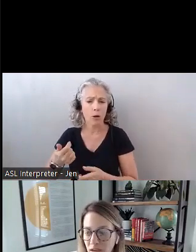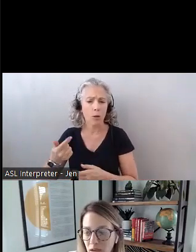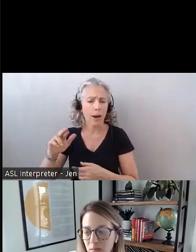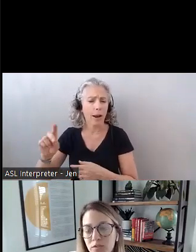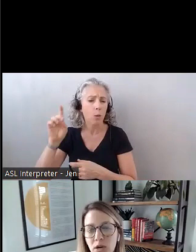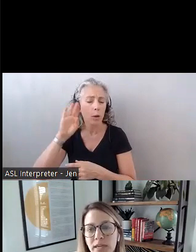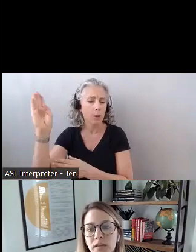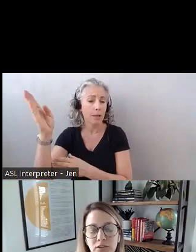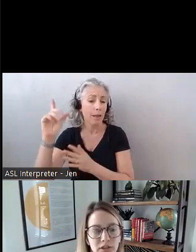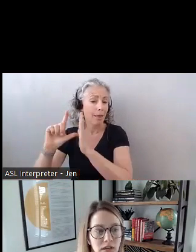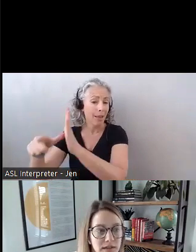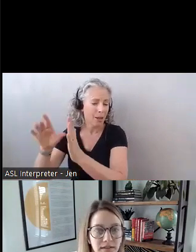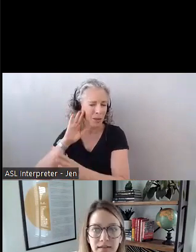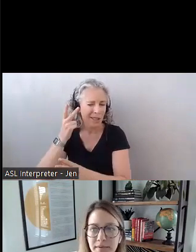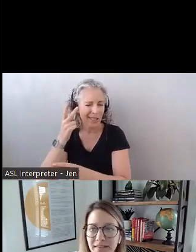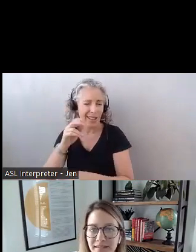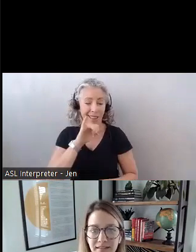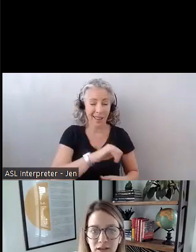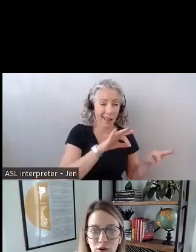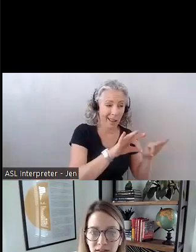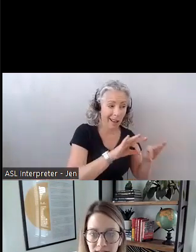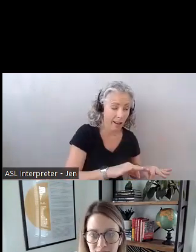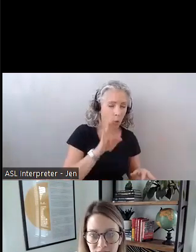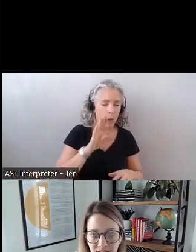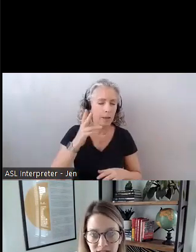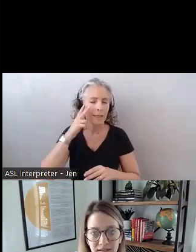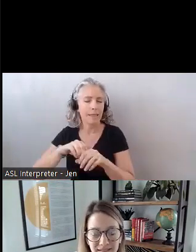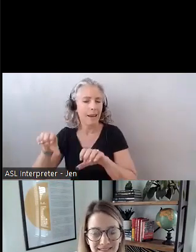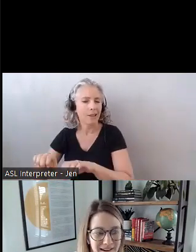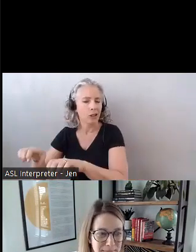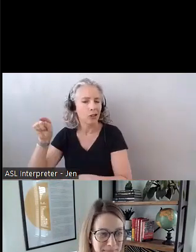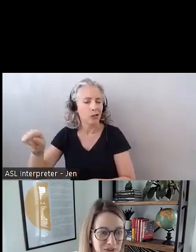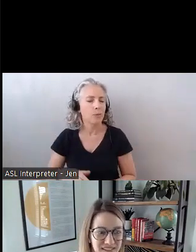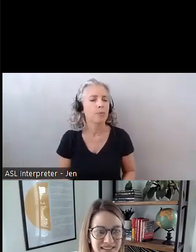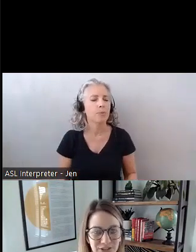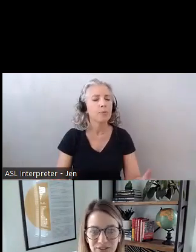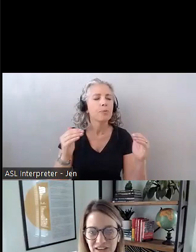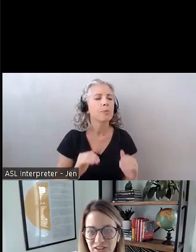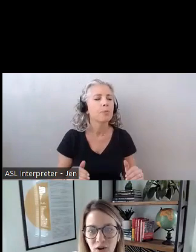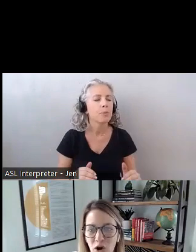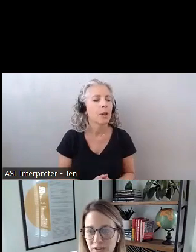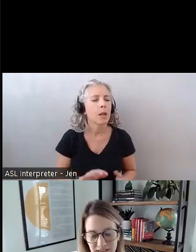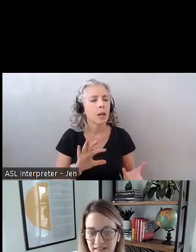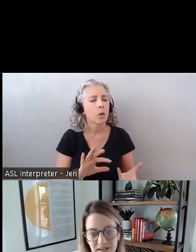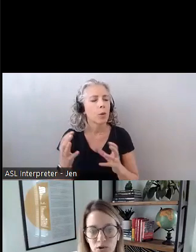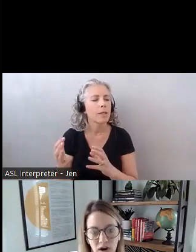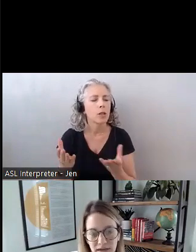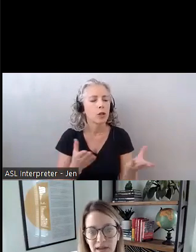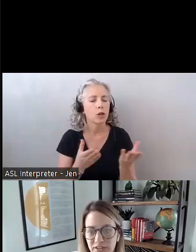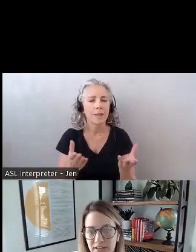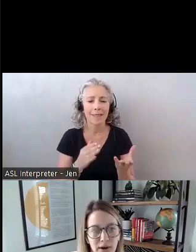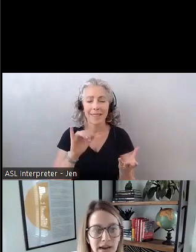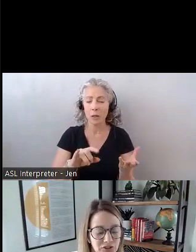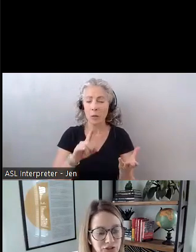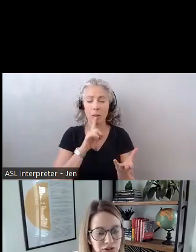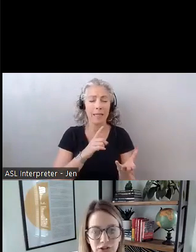later. Moving quickly to CCBHCs and crisis services, which is the intersection of all the things that we're